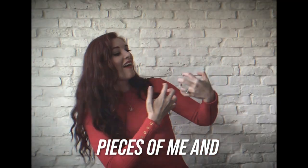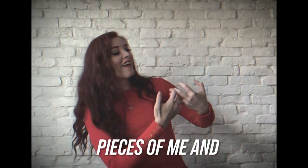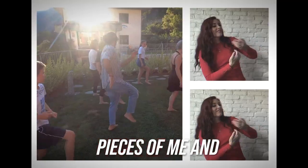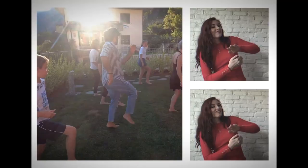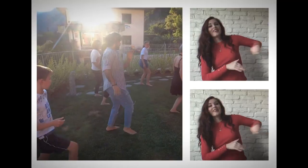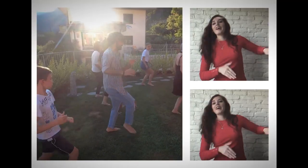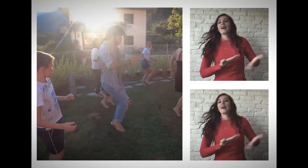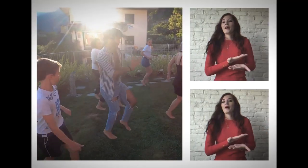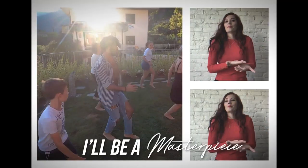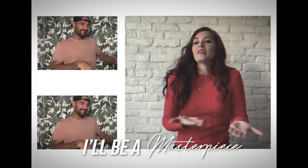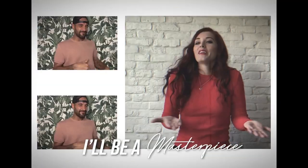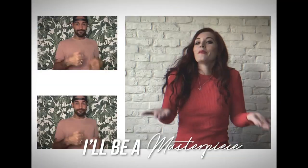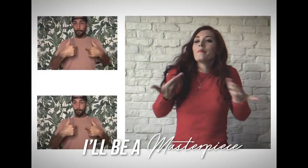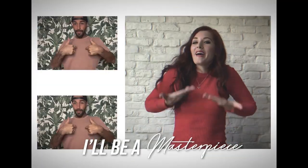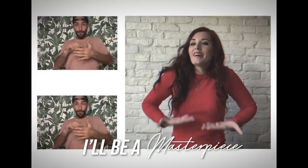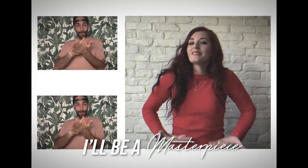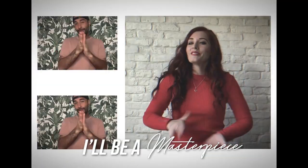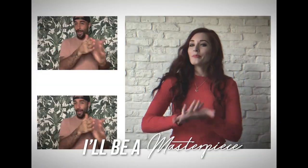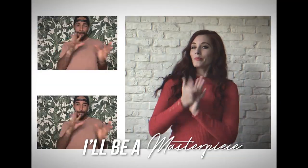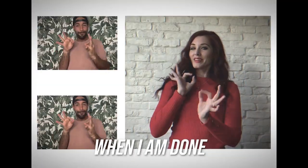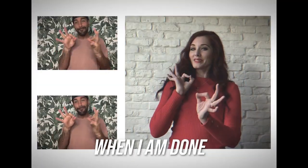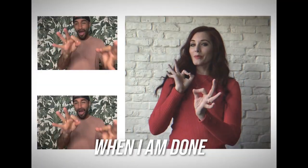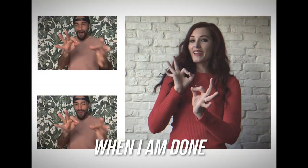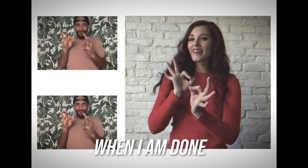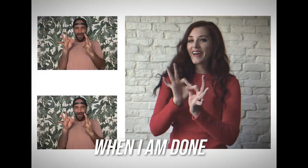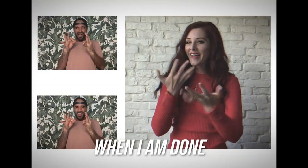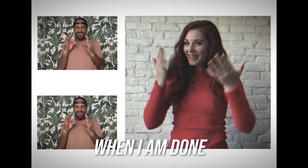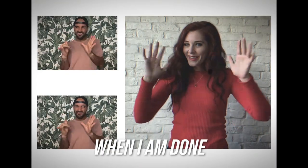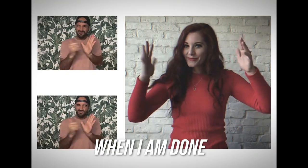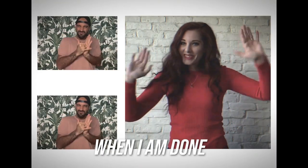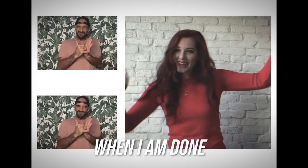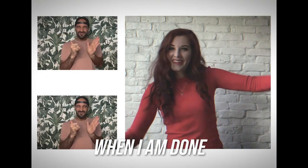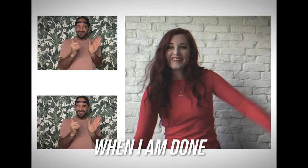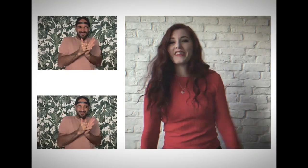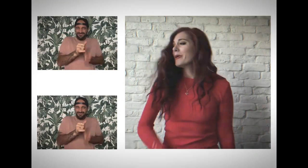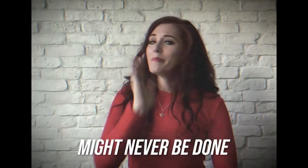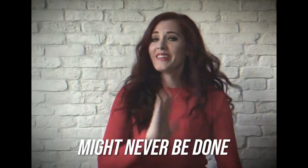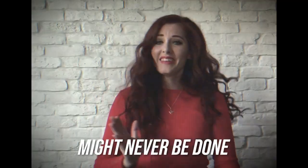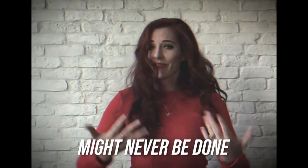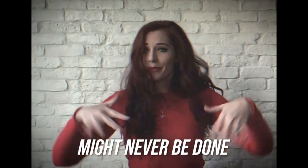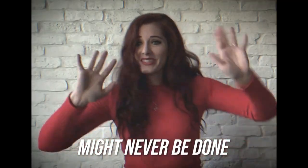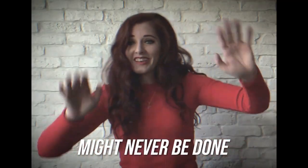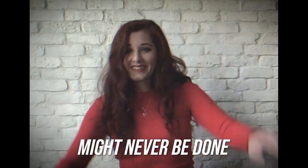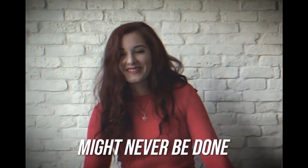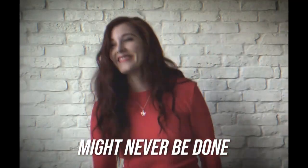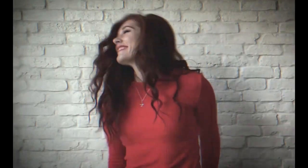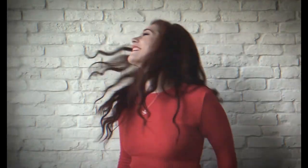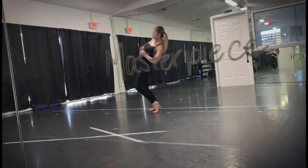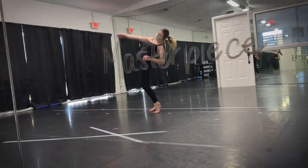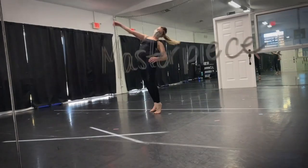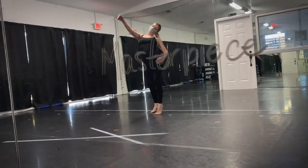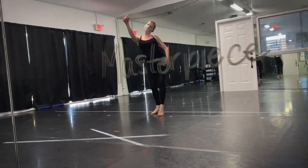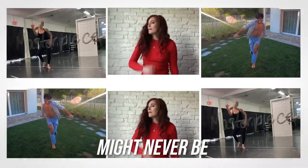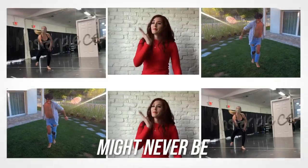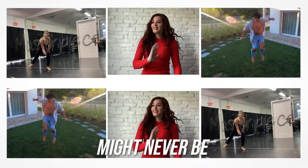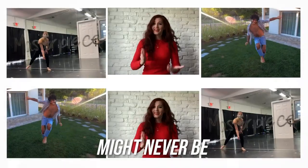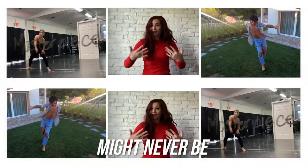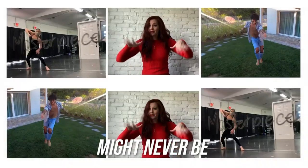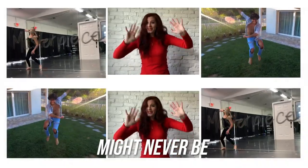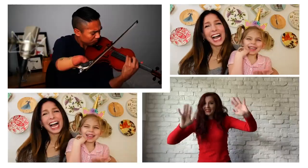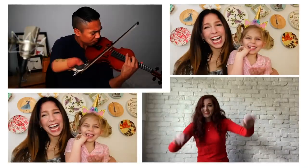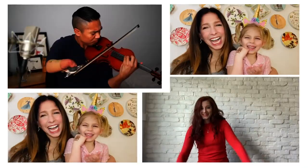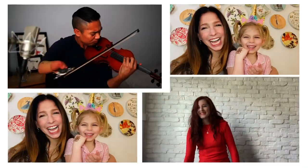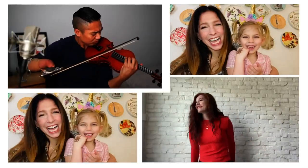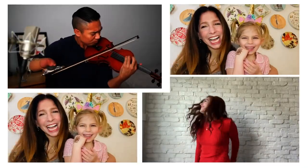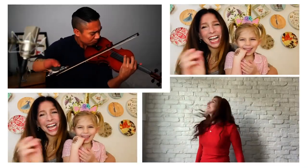me, and I'll be a masterpiece when I am done. Might never be done, might never